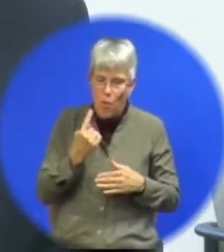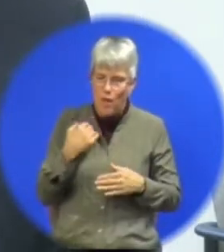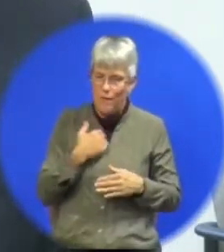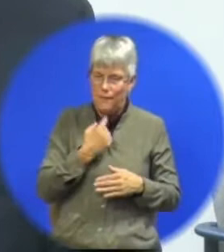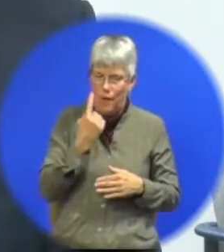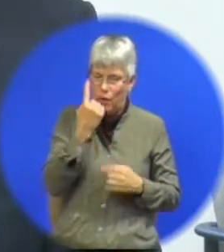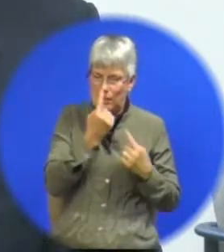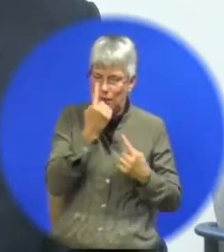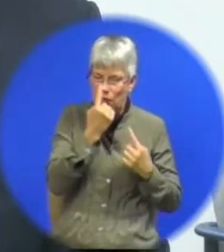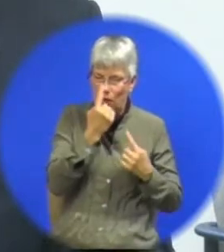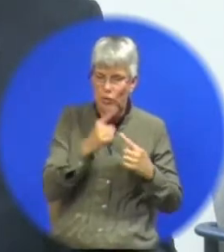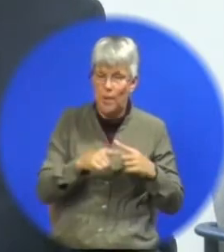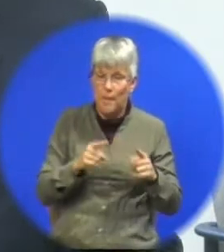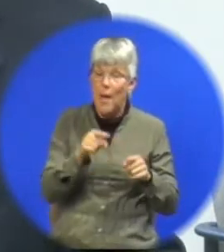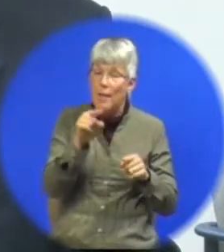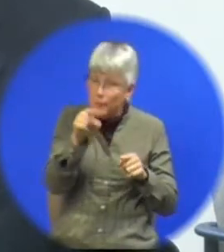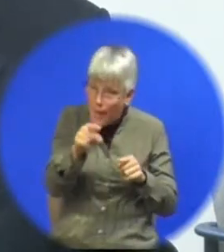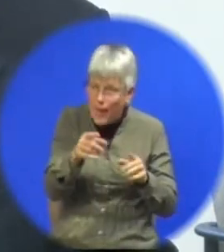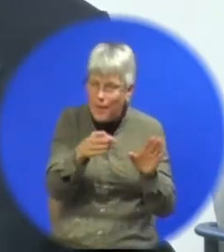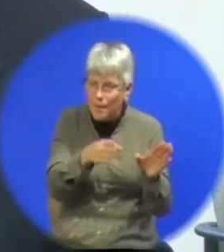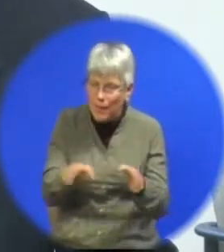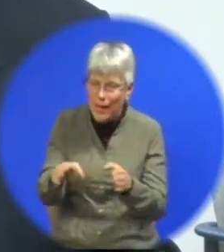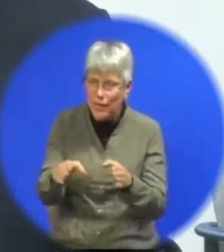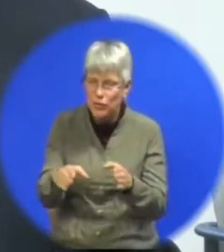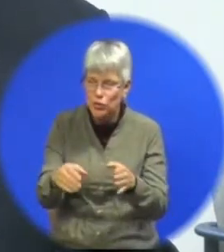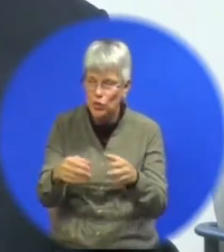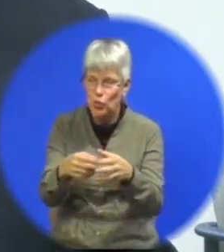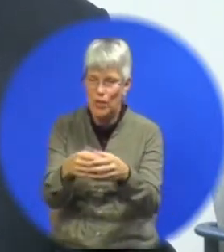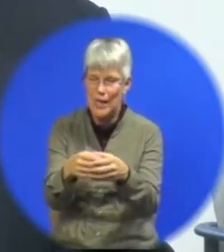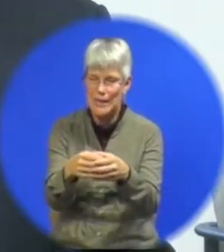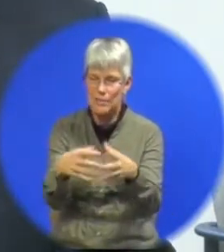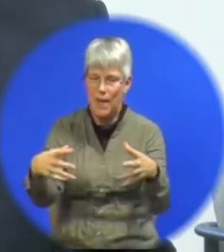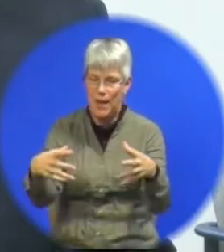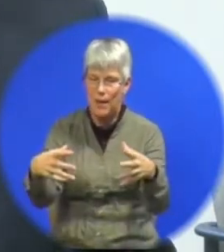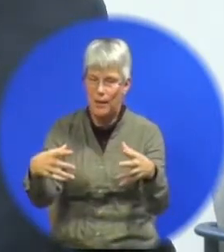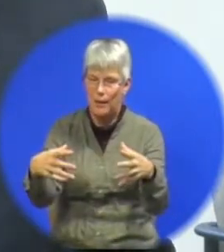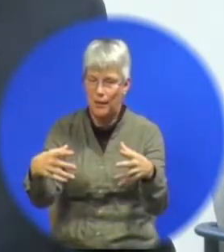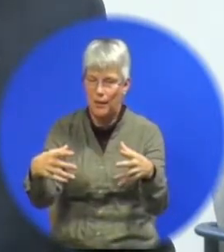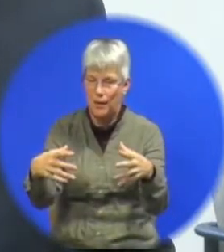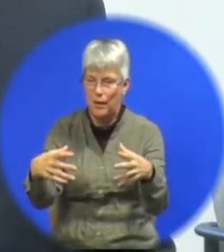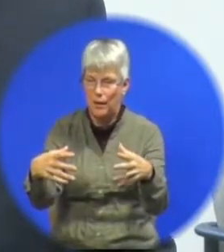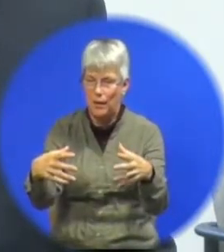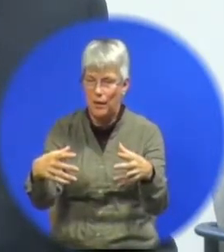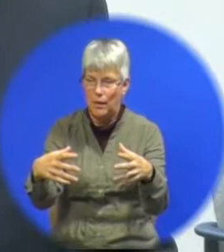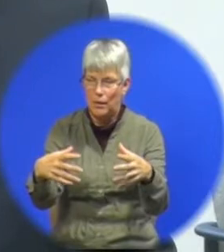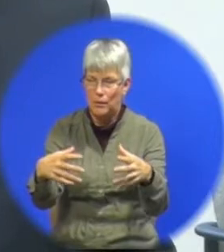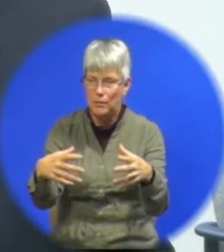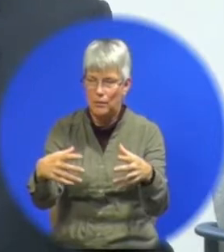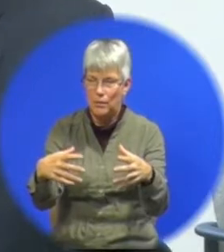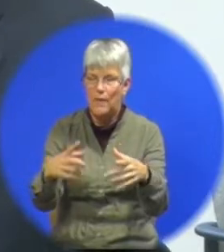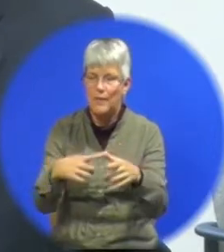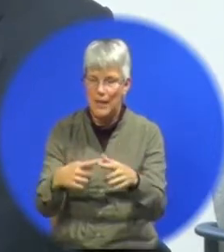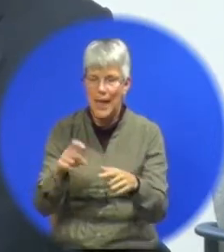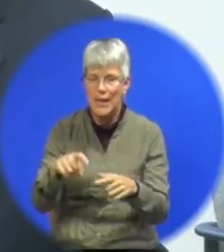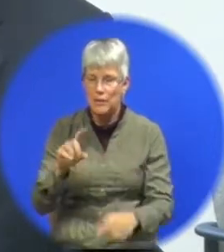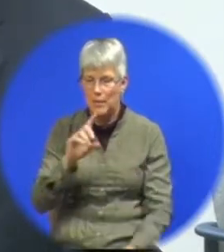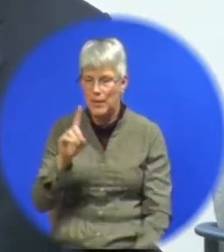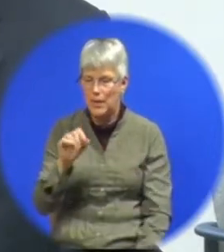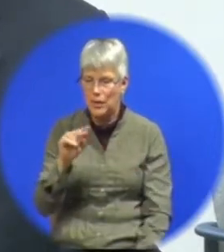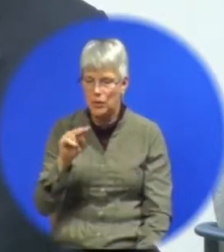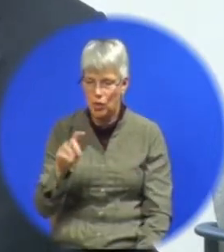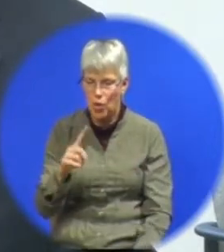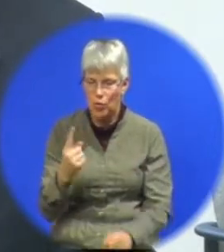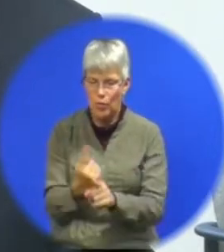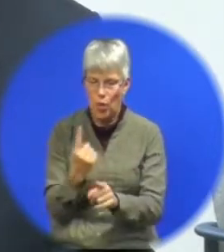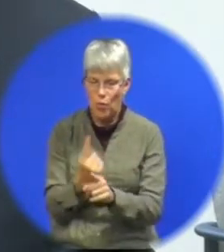can consider, but they do plan to expand. And in order to do that, it has to be zoned appropriately. That is